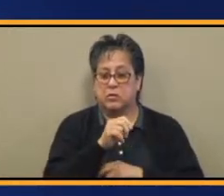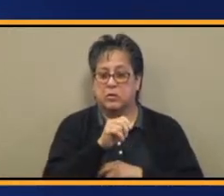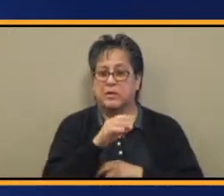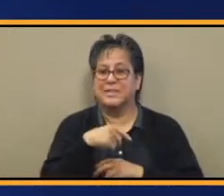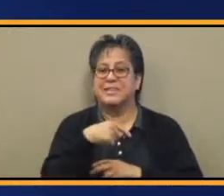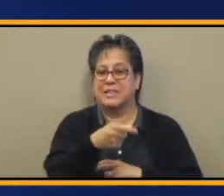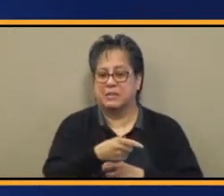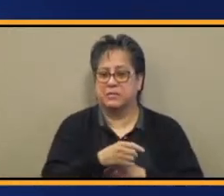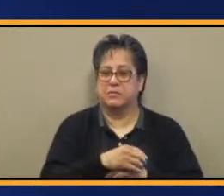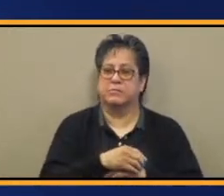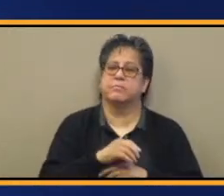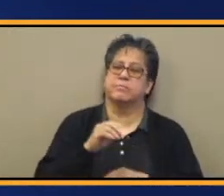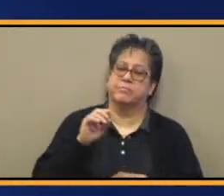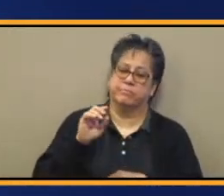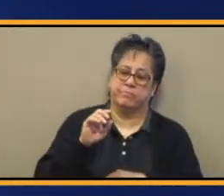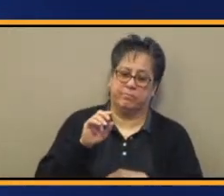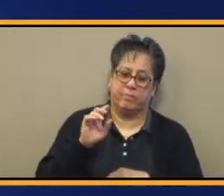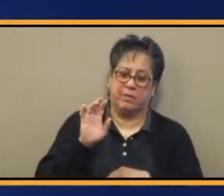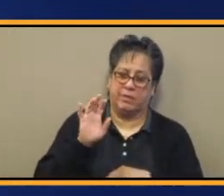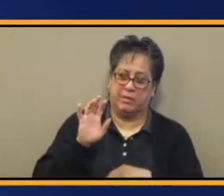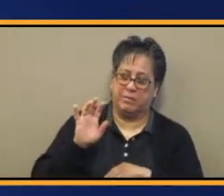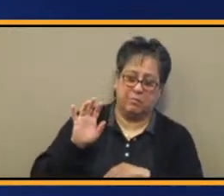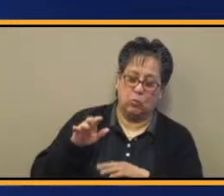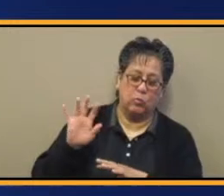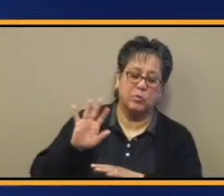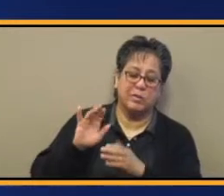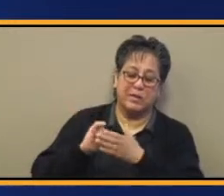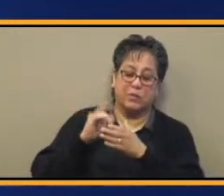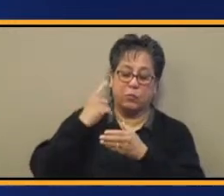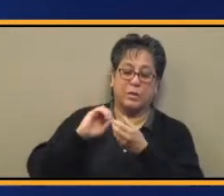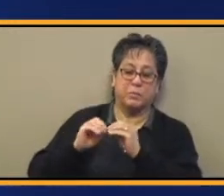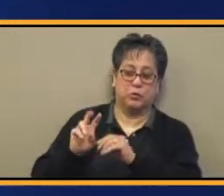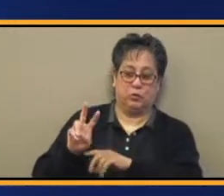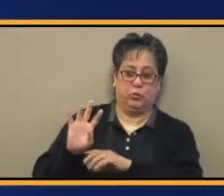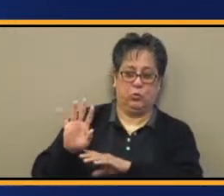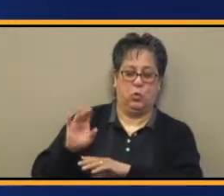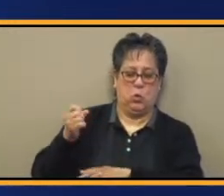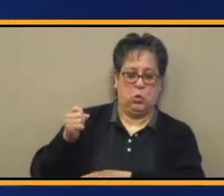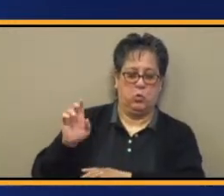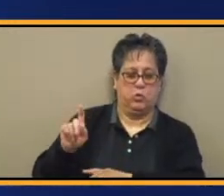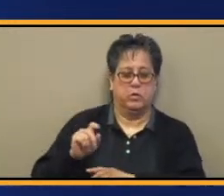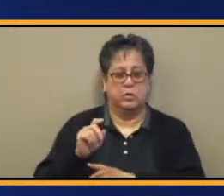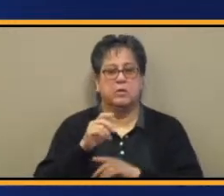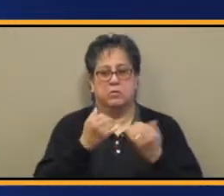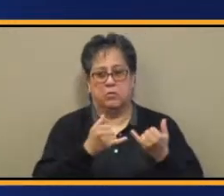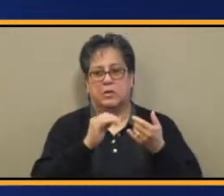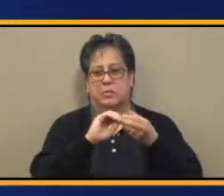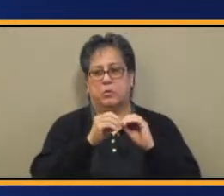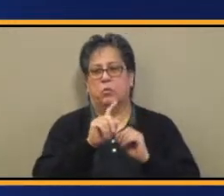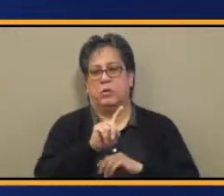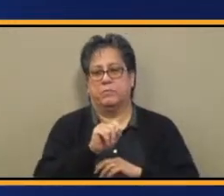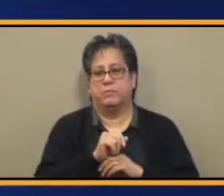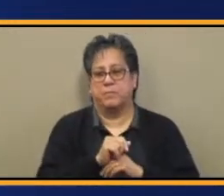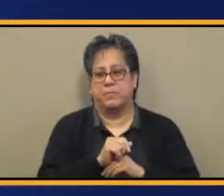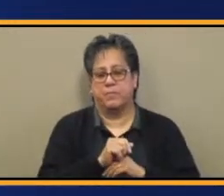it's on the next item. Was that language included? Yes, it was. I'll go back. It was on item two, ma'am. Yes, okay. I'll hold my question.